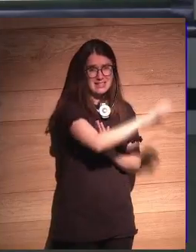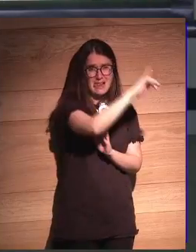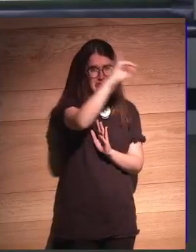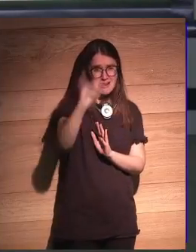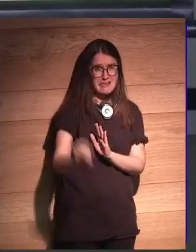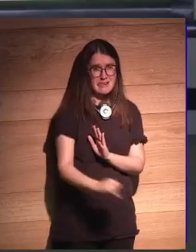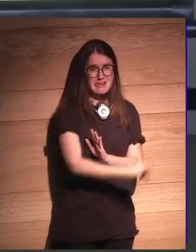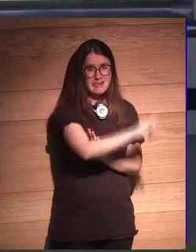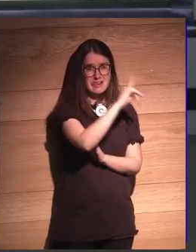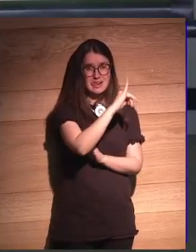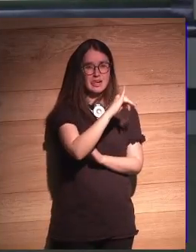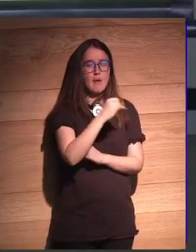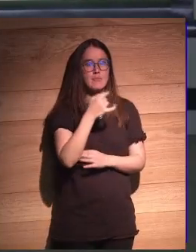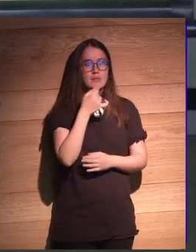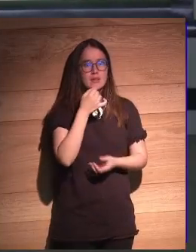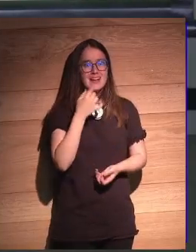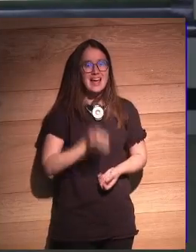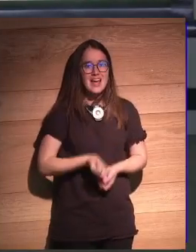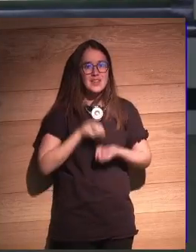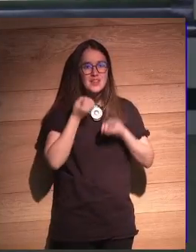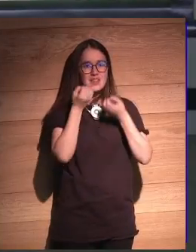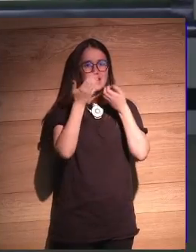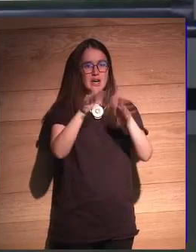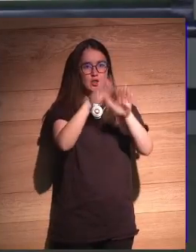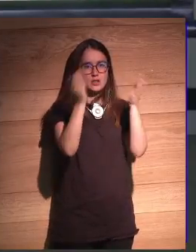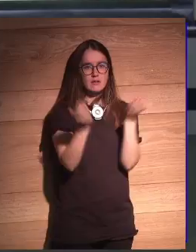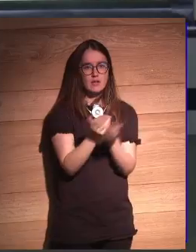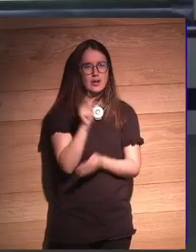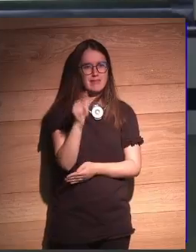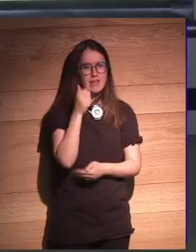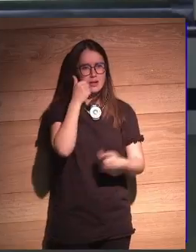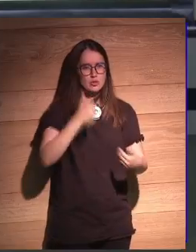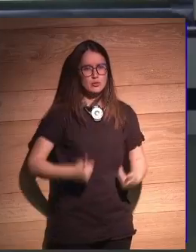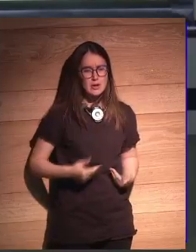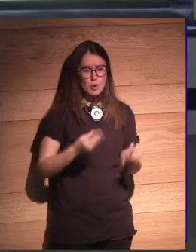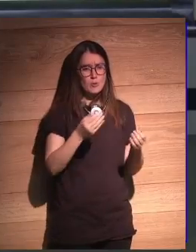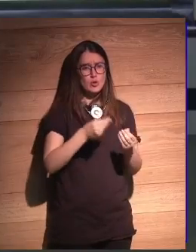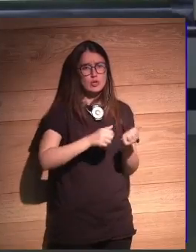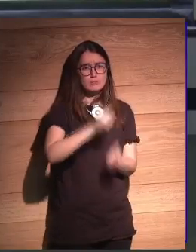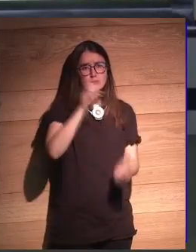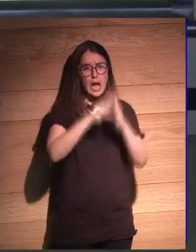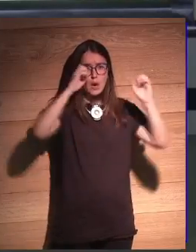the International Declaration of Human Rights, and in many international treaties that most countries have signed on to,